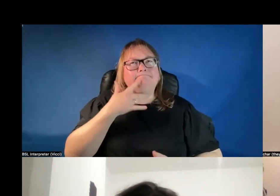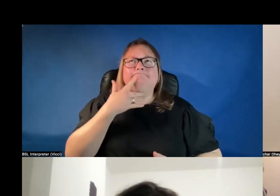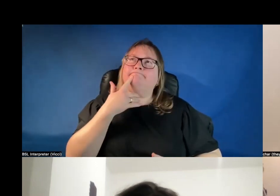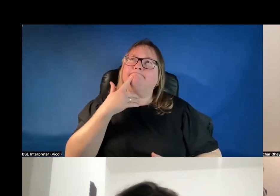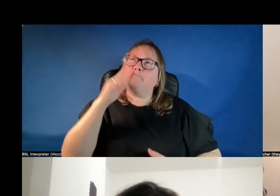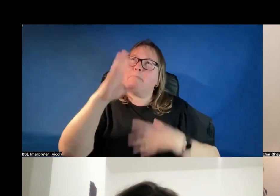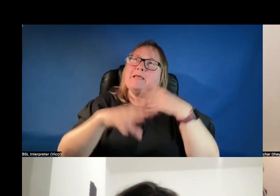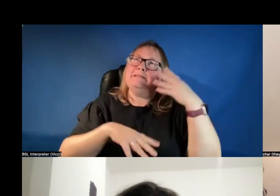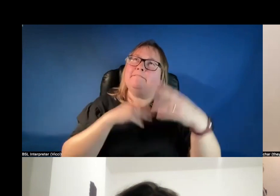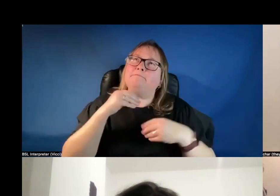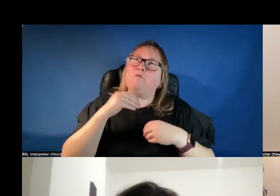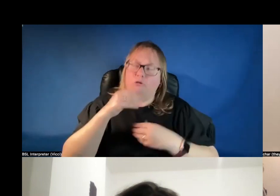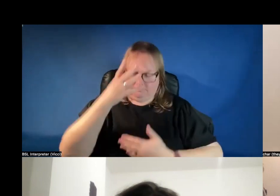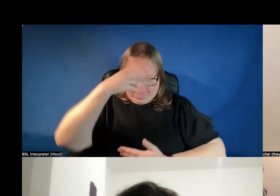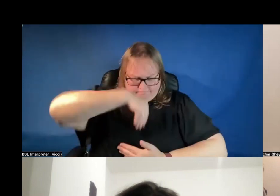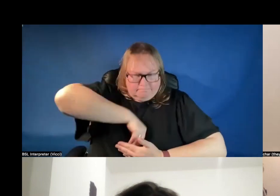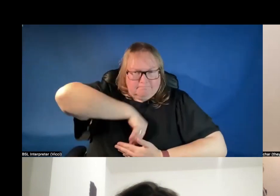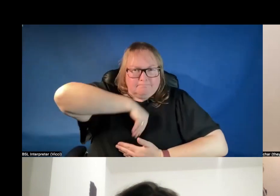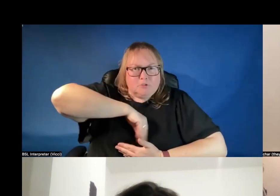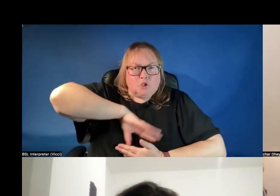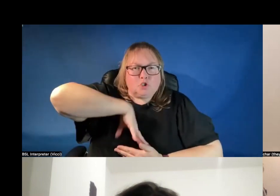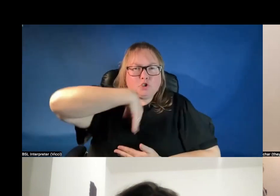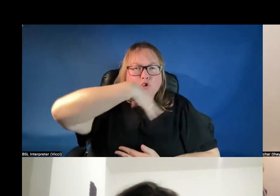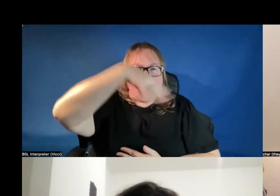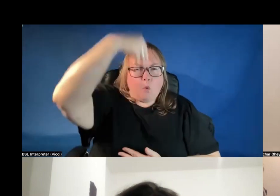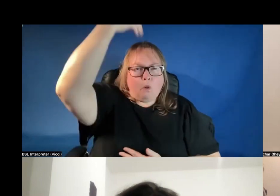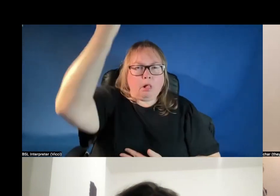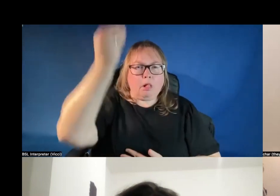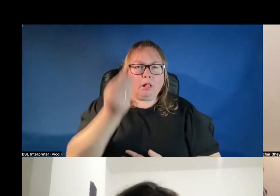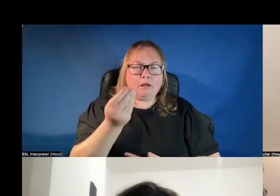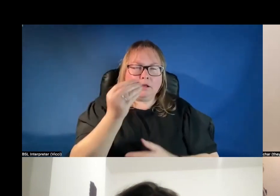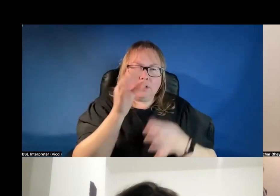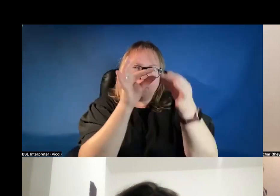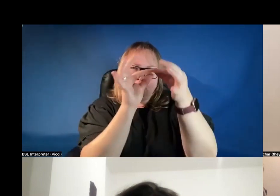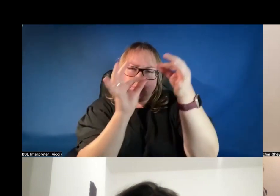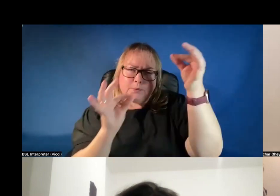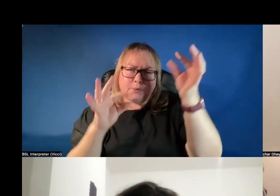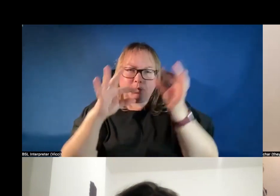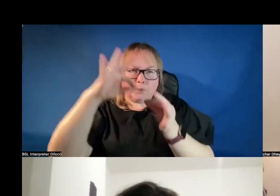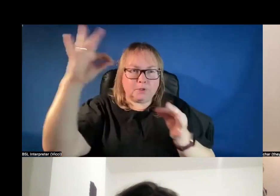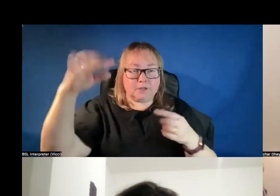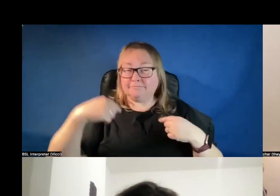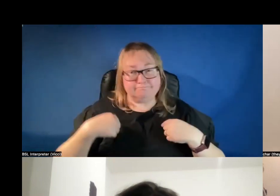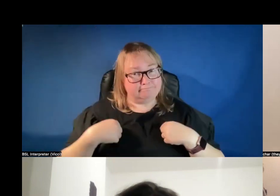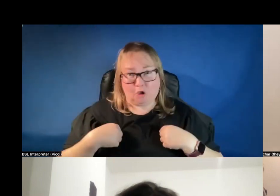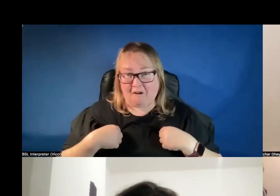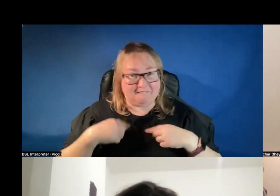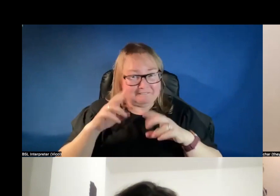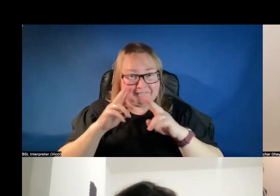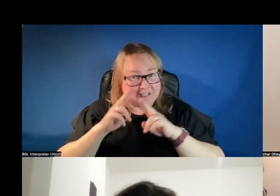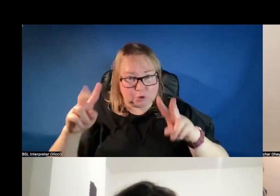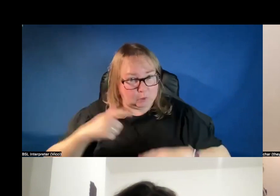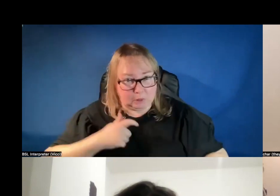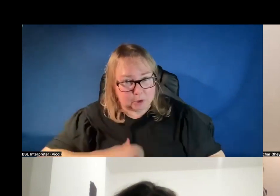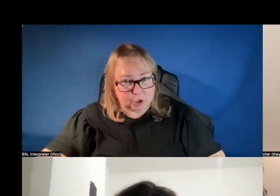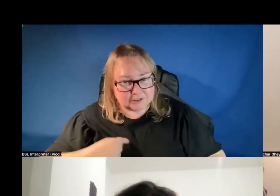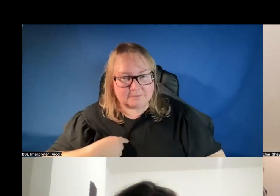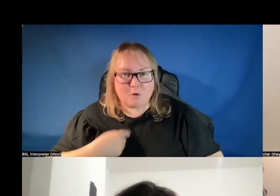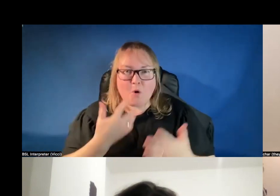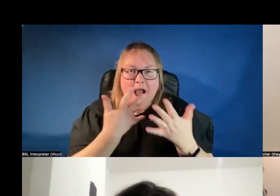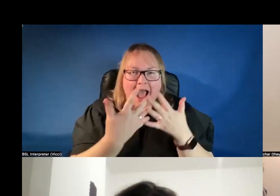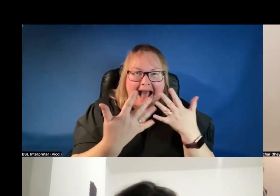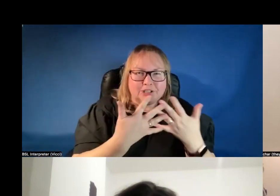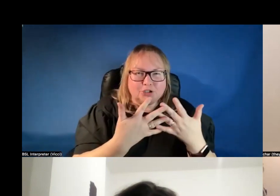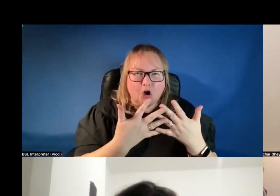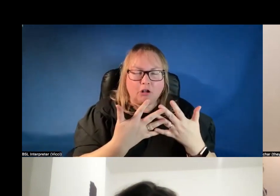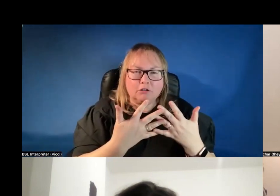I like the idea that if I look at it, because I'm very not visual, more kind of hands-on person, if I look at it,